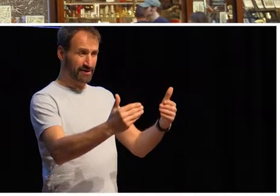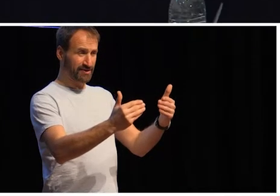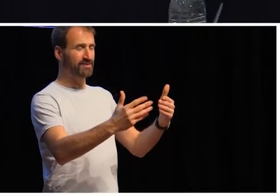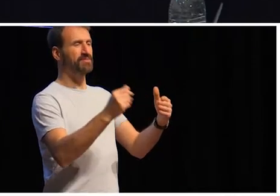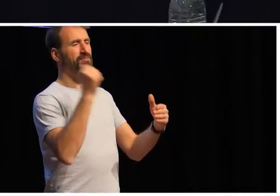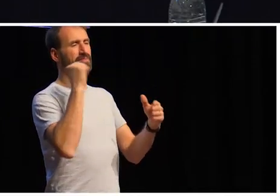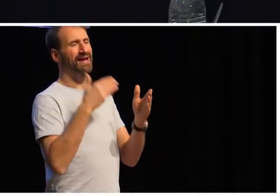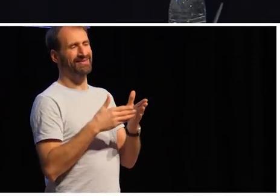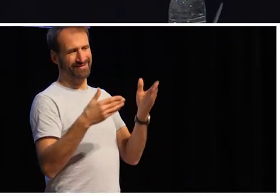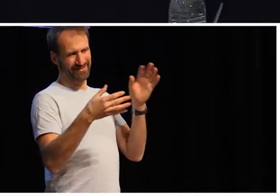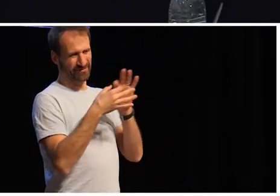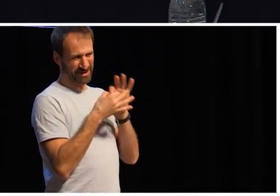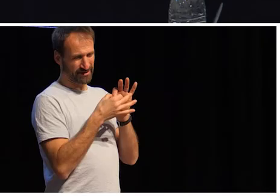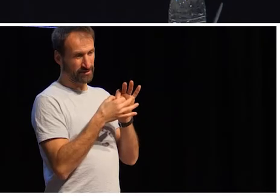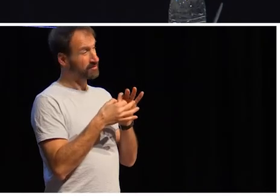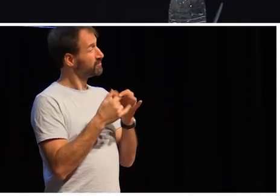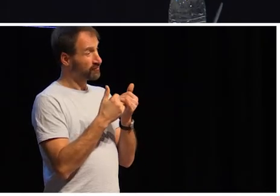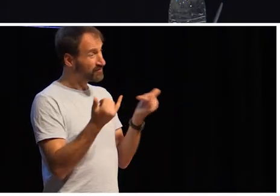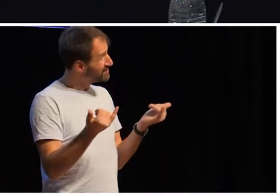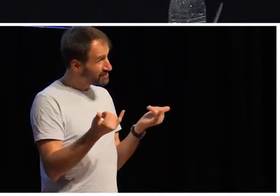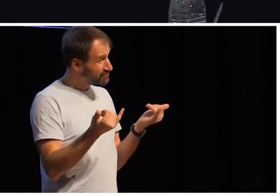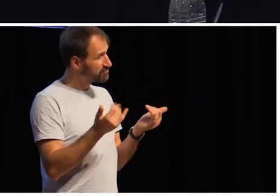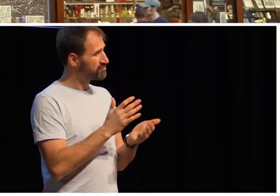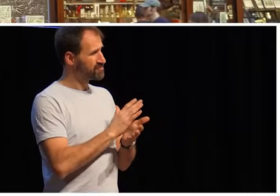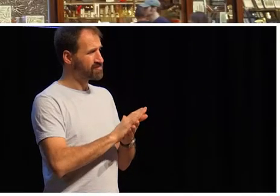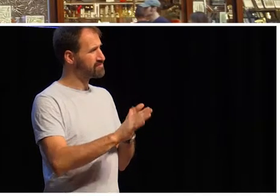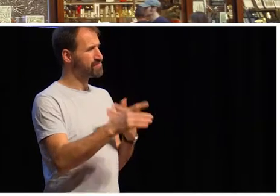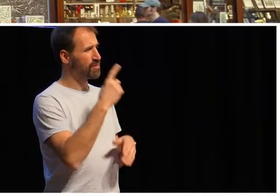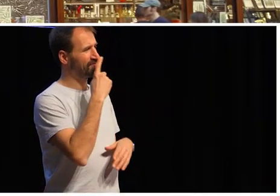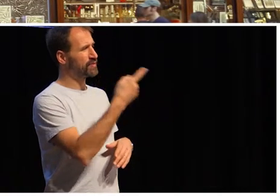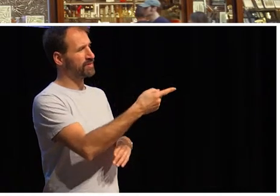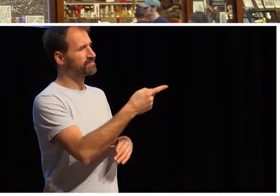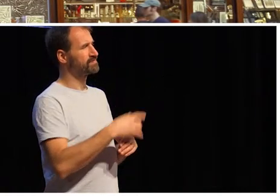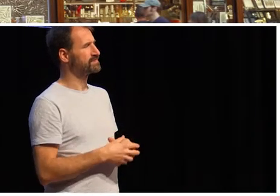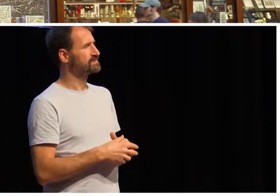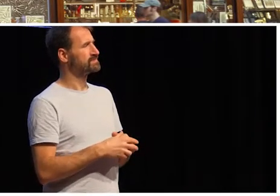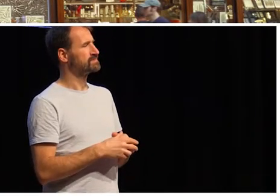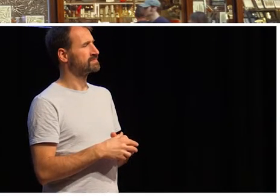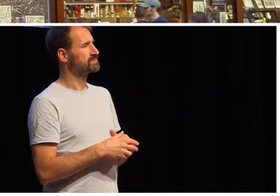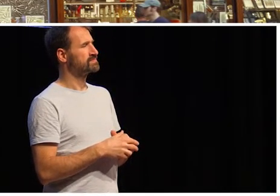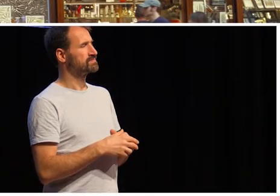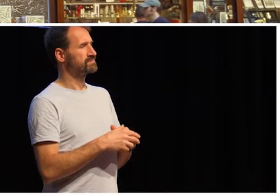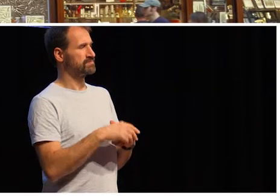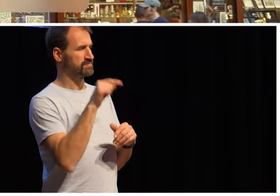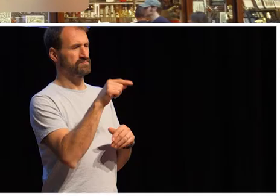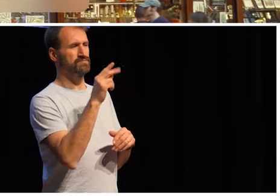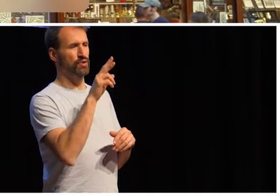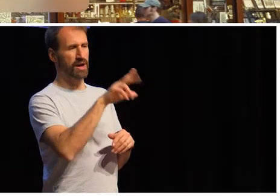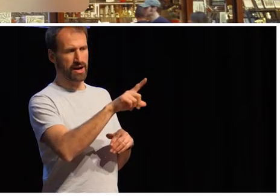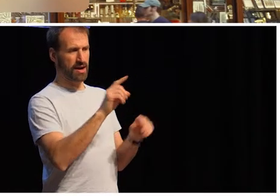course and this is all done but I just sorry just editing this URL